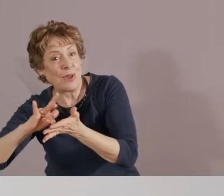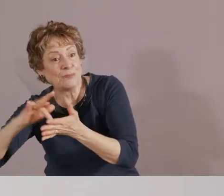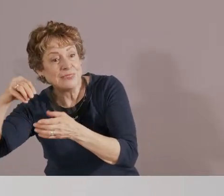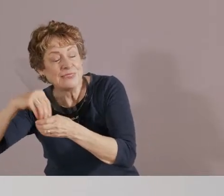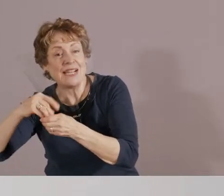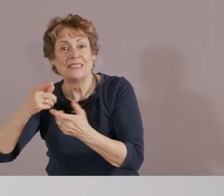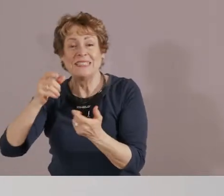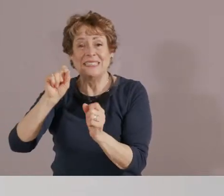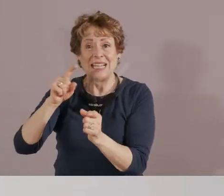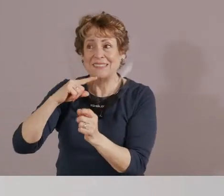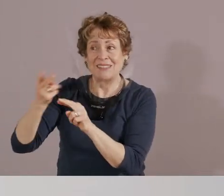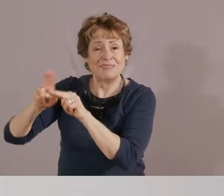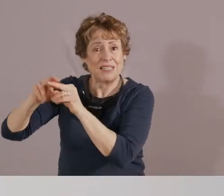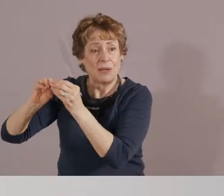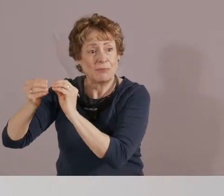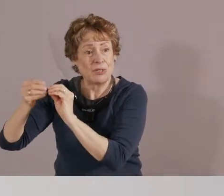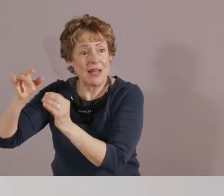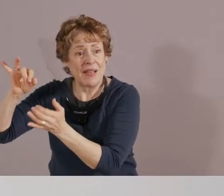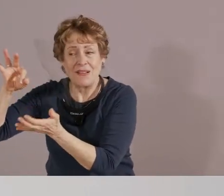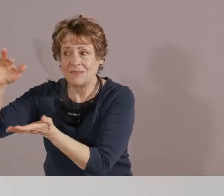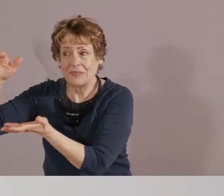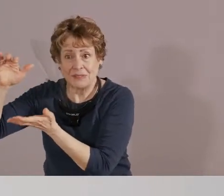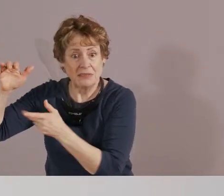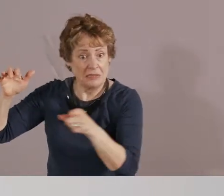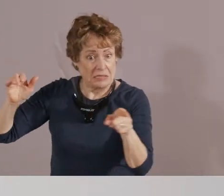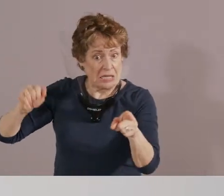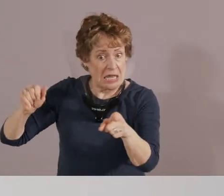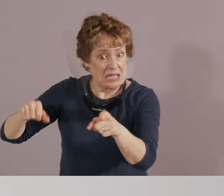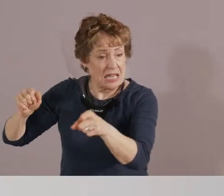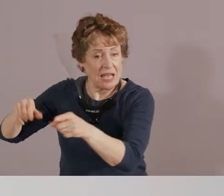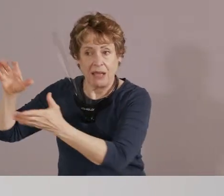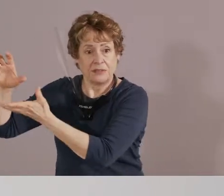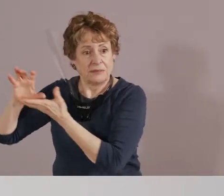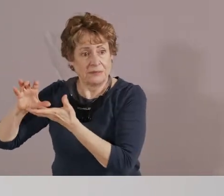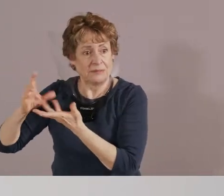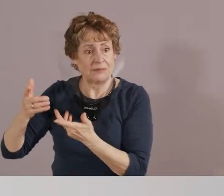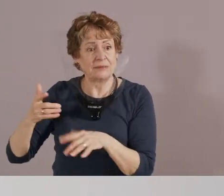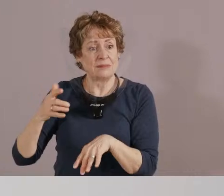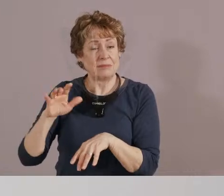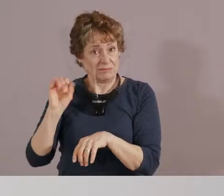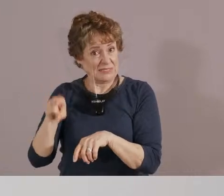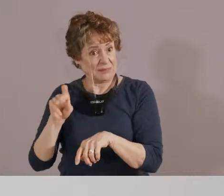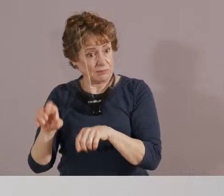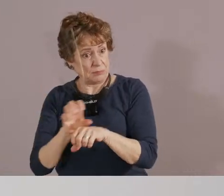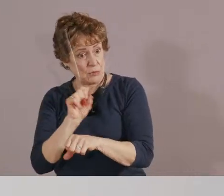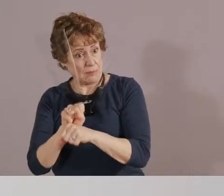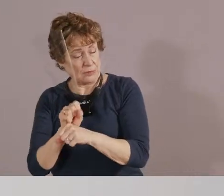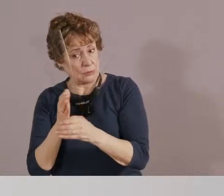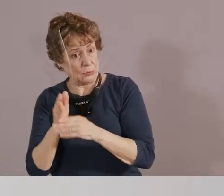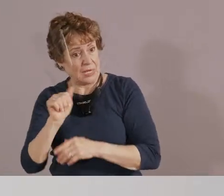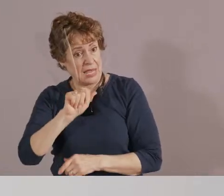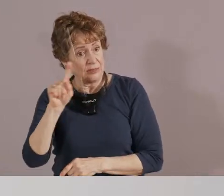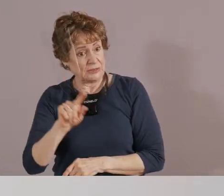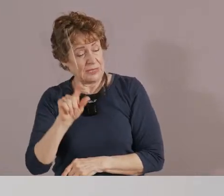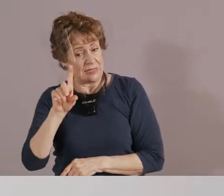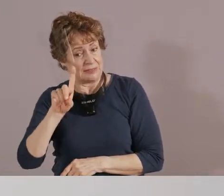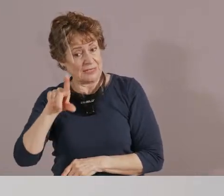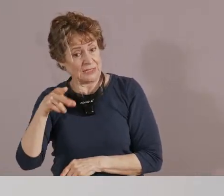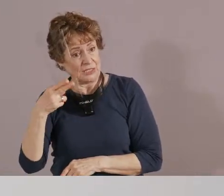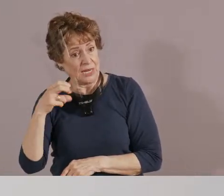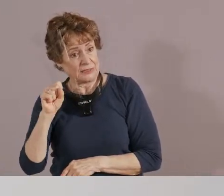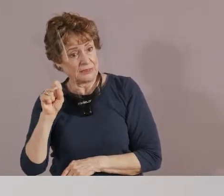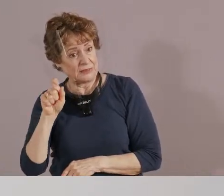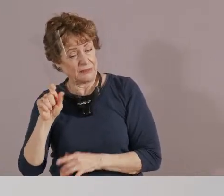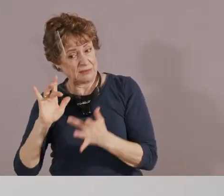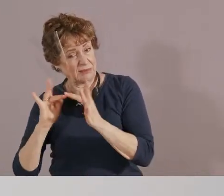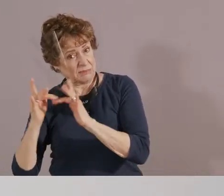those appointments at the pharmacies? And would those appointments still be made through the AZDHS site? Right. So